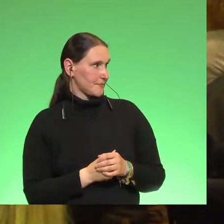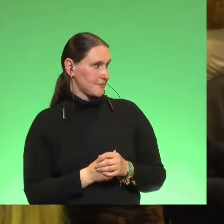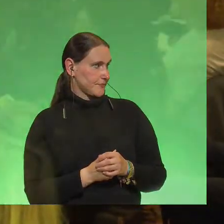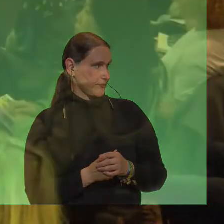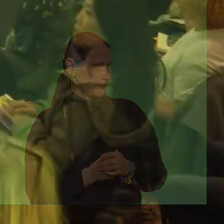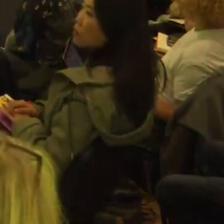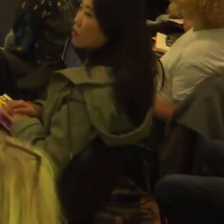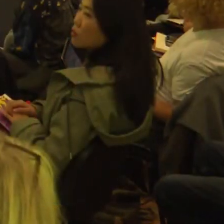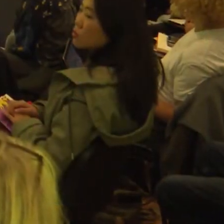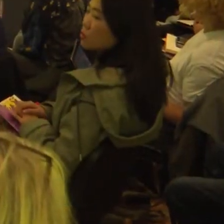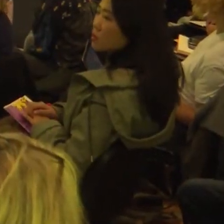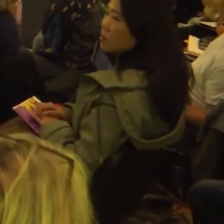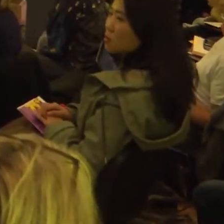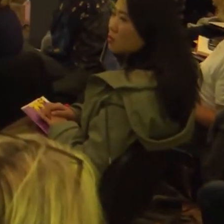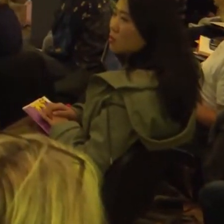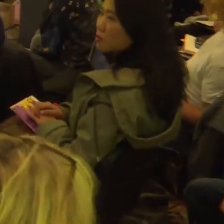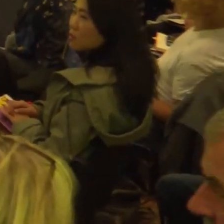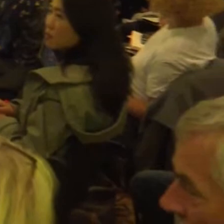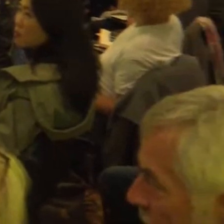have to answer.